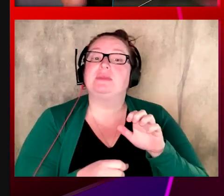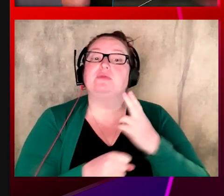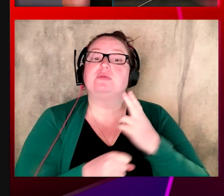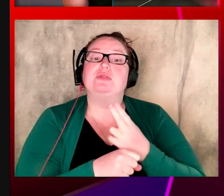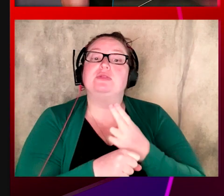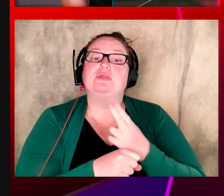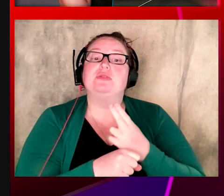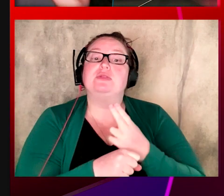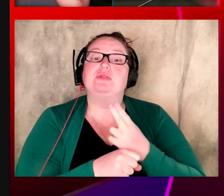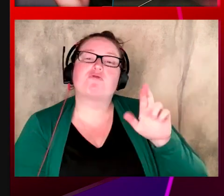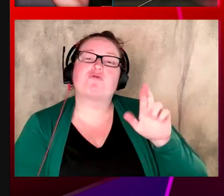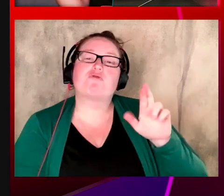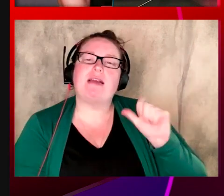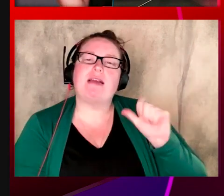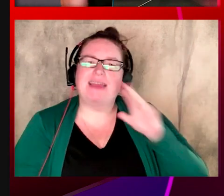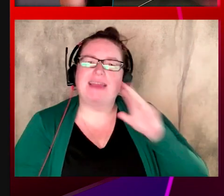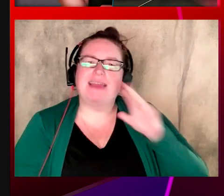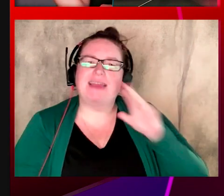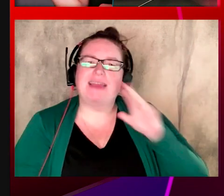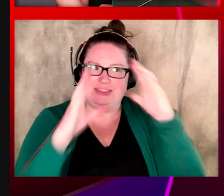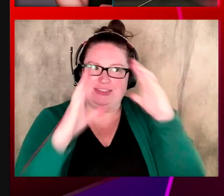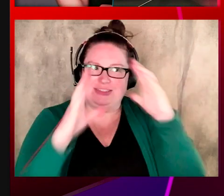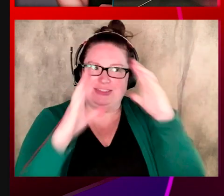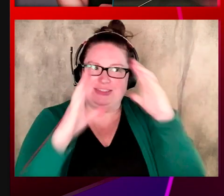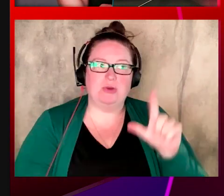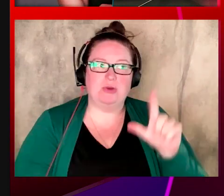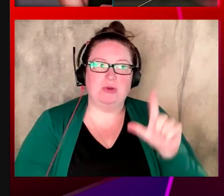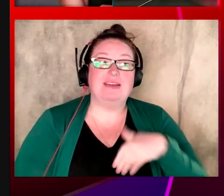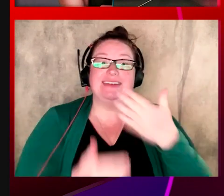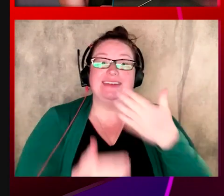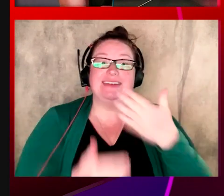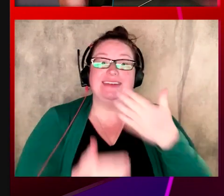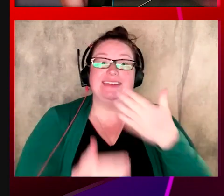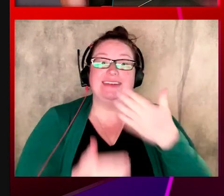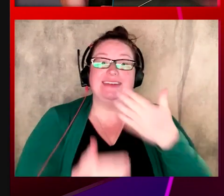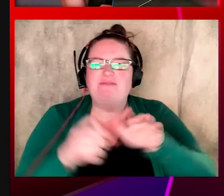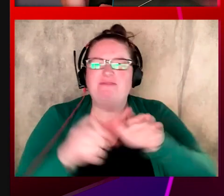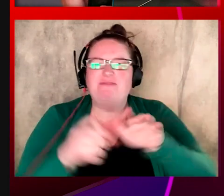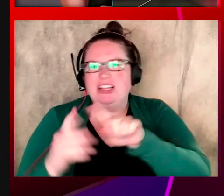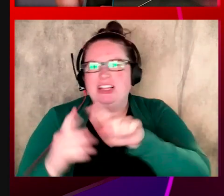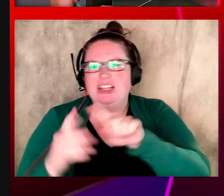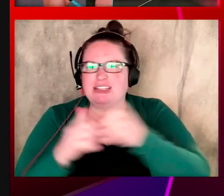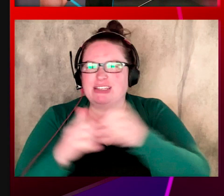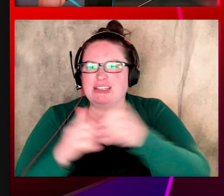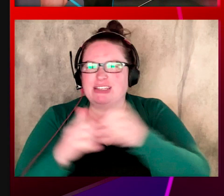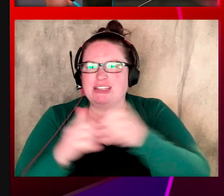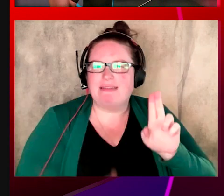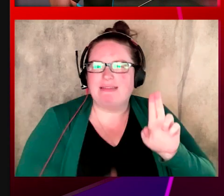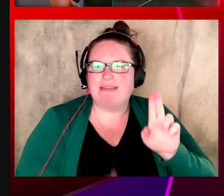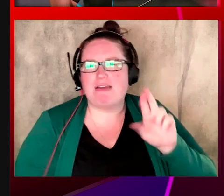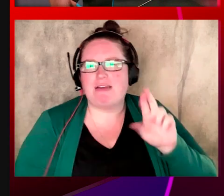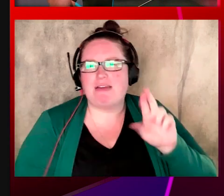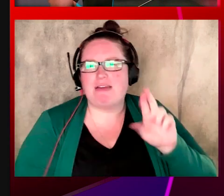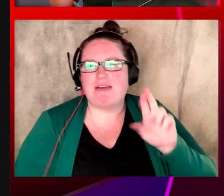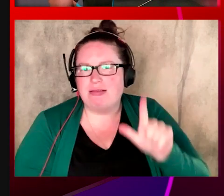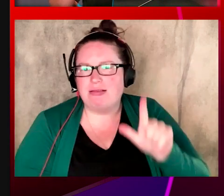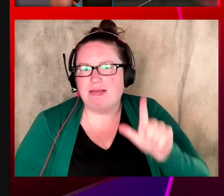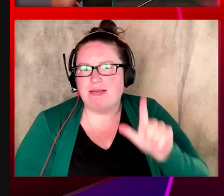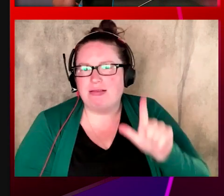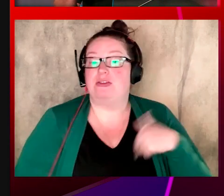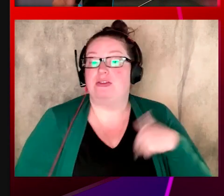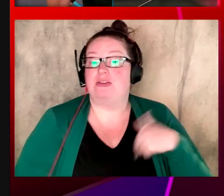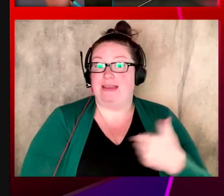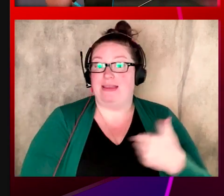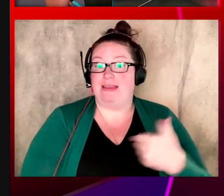tool. Now the next one I'll show you is full end-to-end Unreal. So the Unreal applications, we're actually taking the